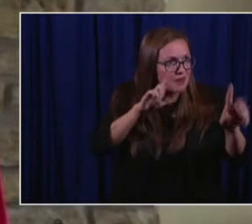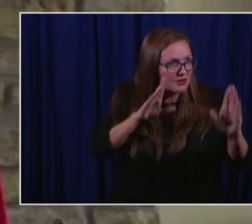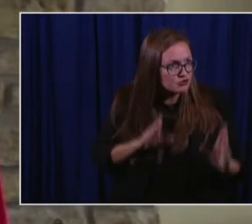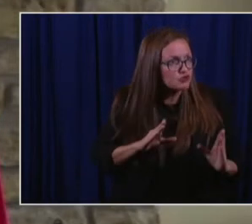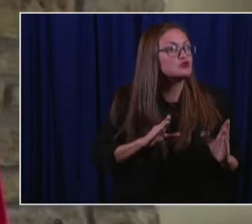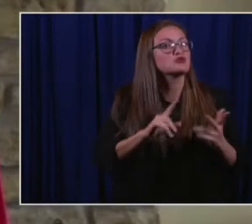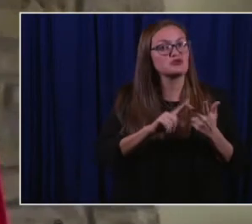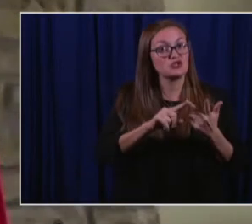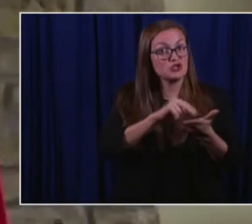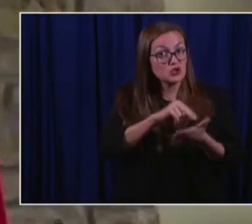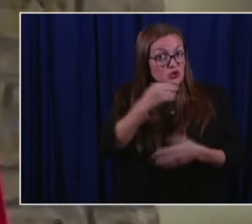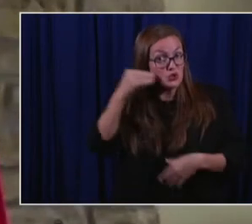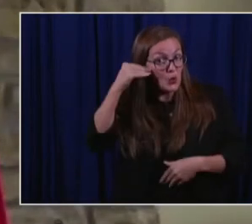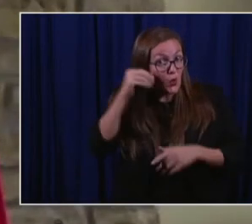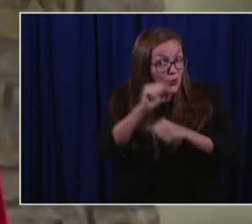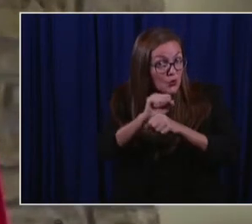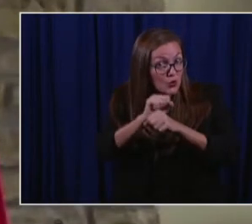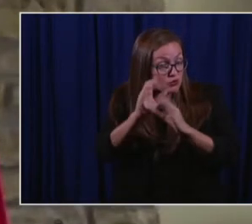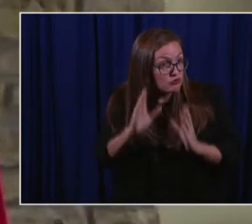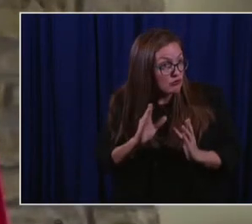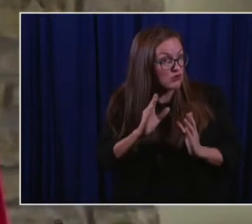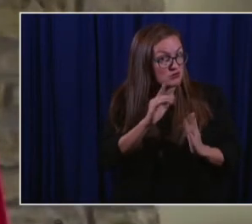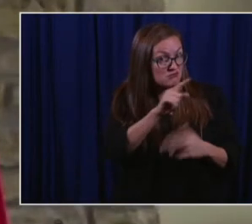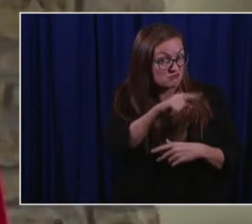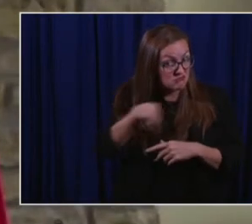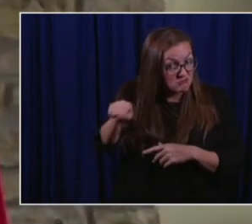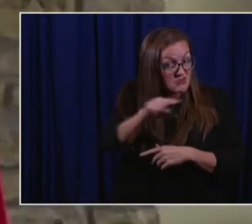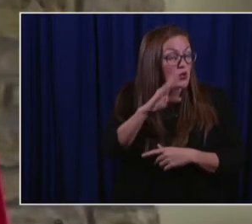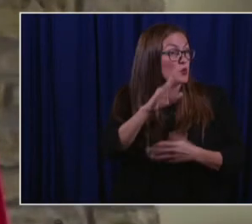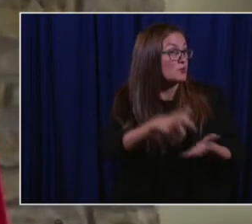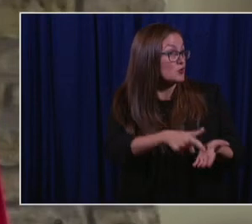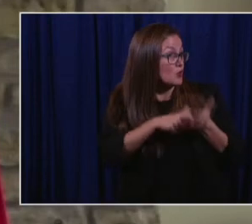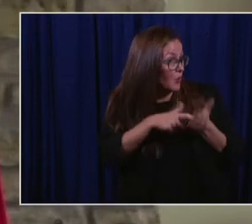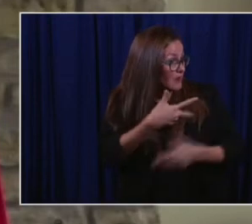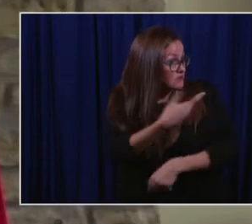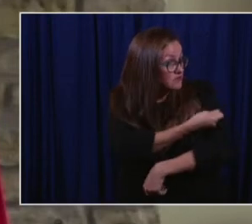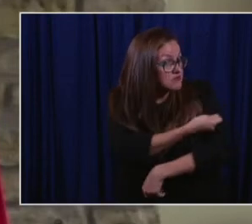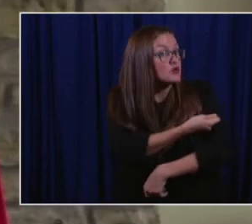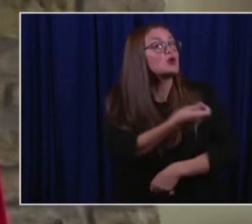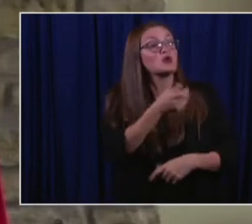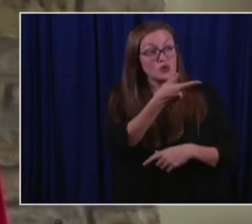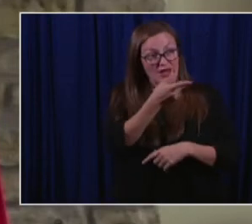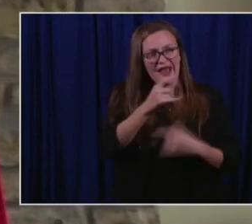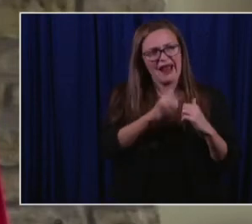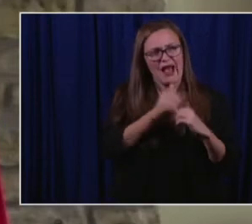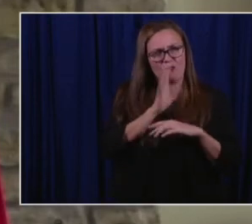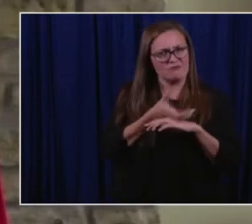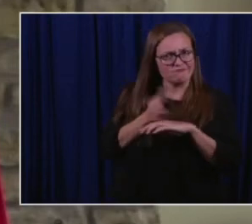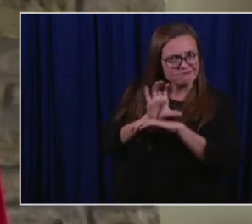Will that be required, and how would that be enforced? Or are you leaving it up to the